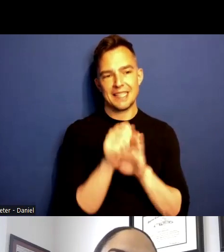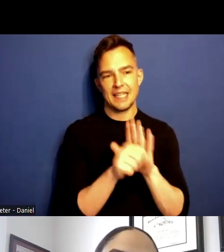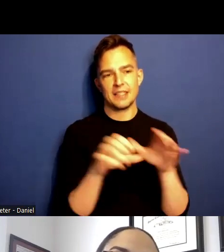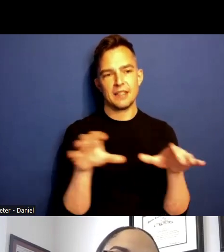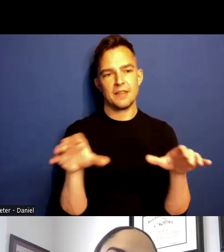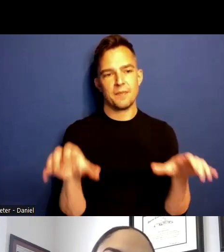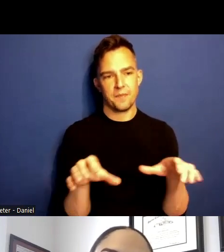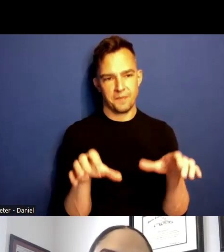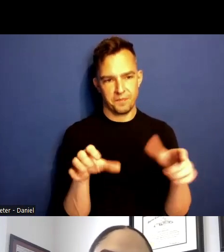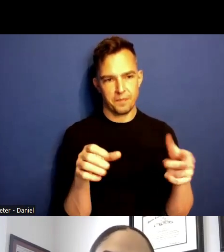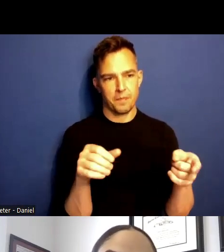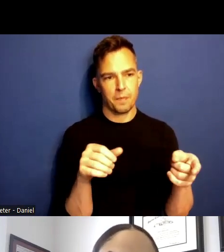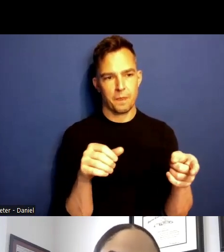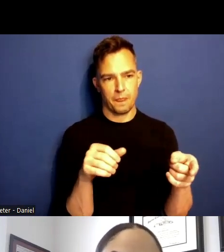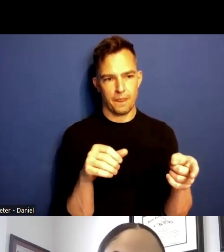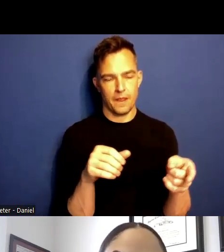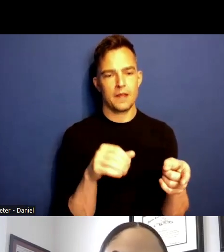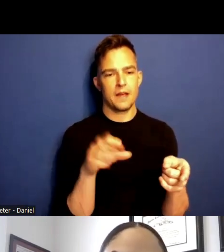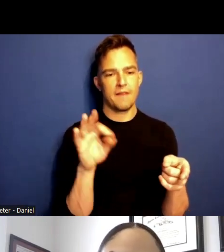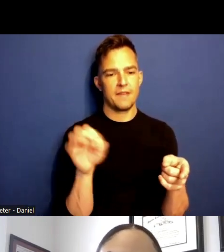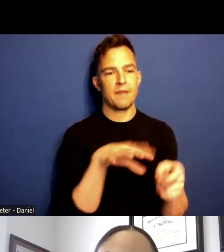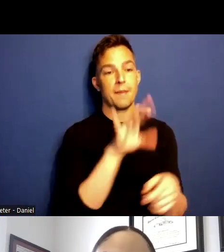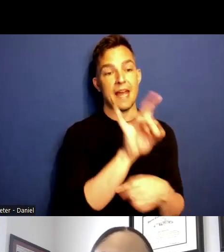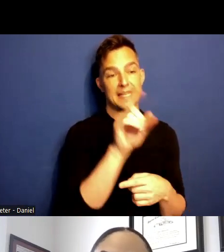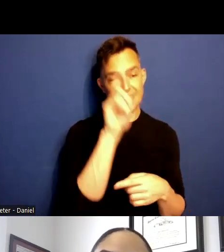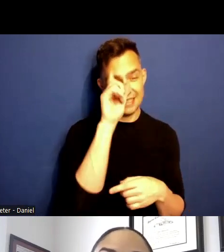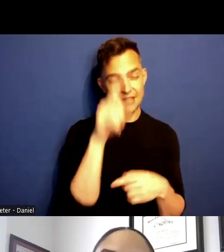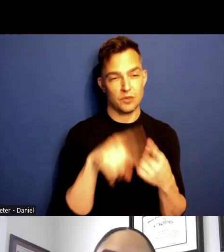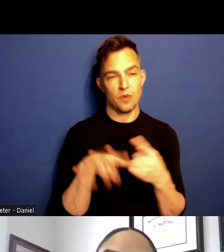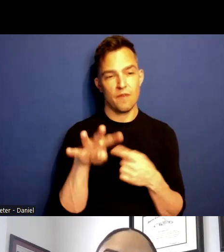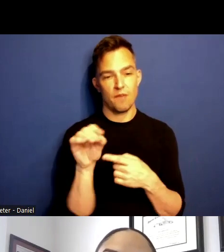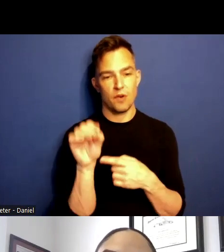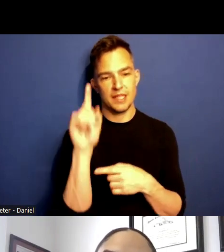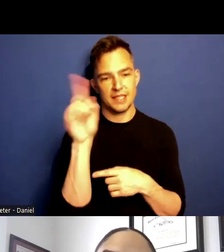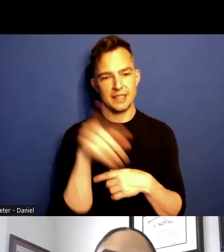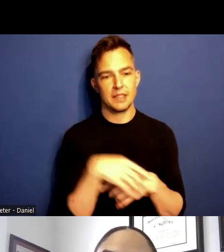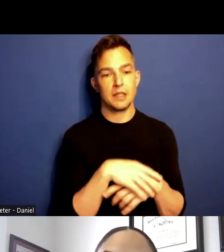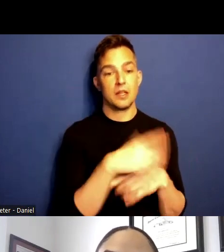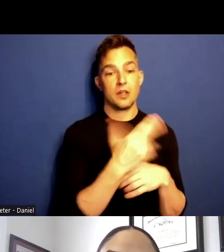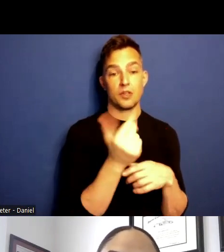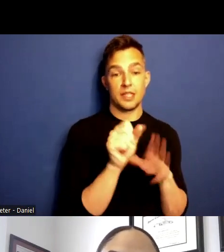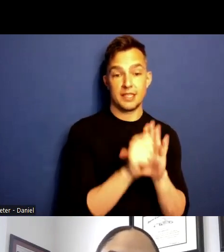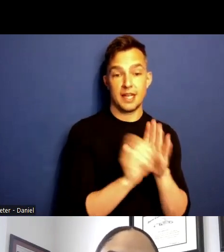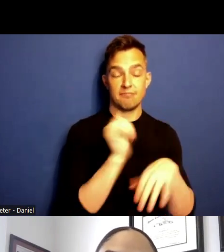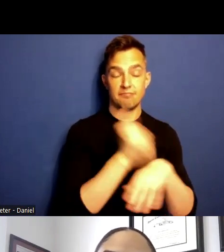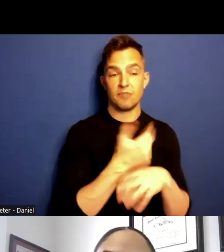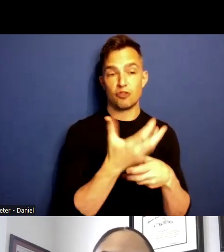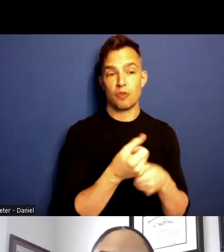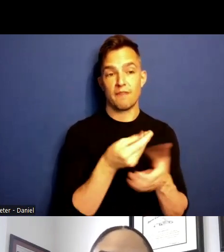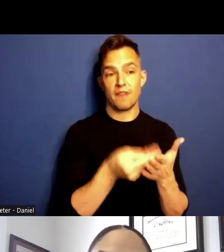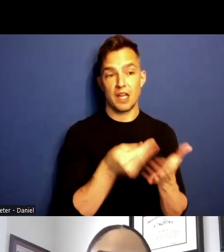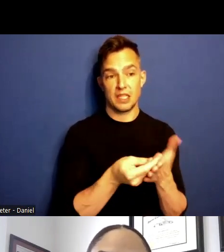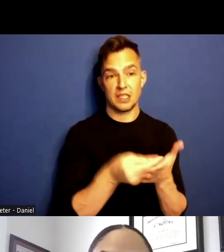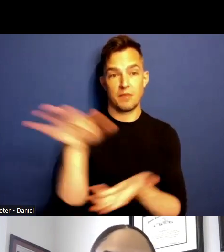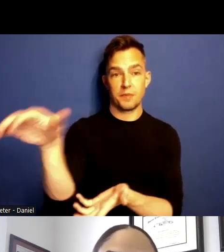fee, and these range from 8 cents to 40 cents. 13 states have established trust funds, so we're now